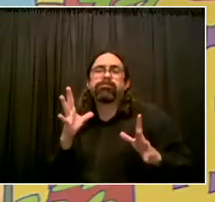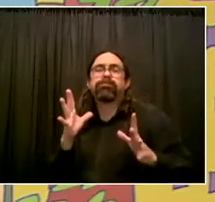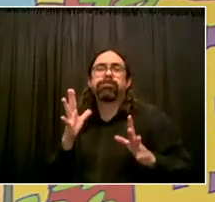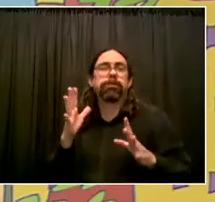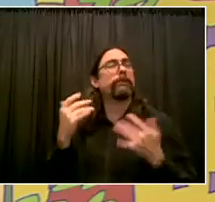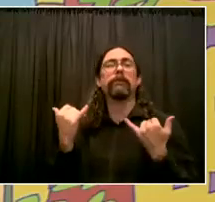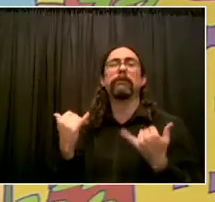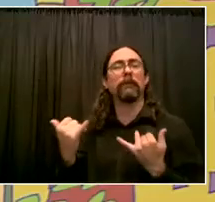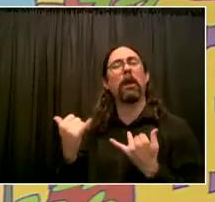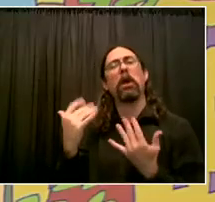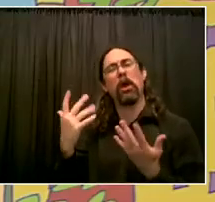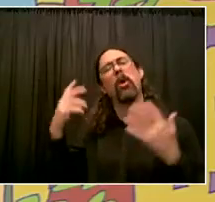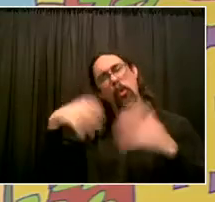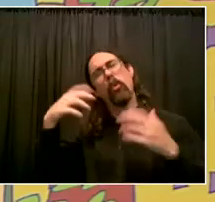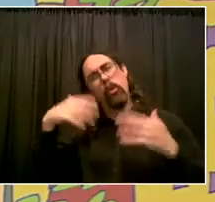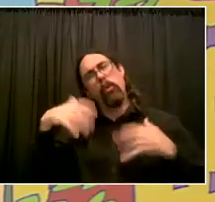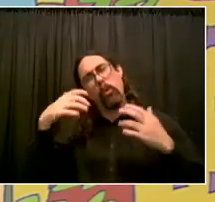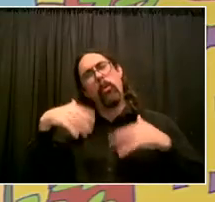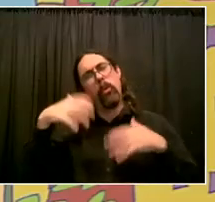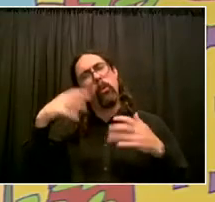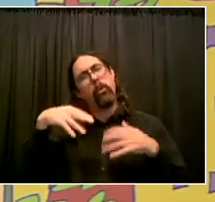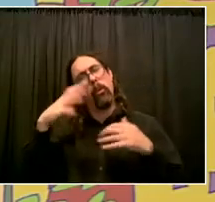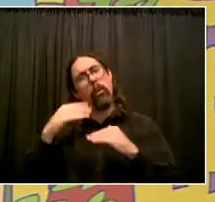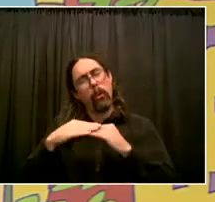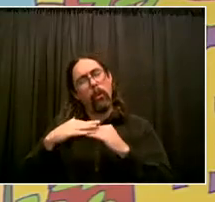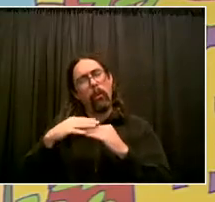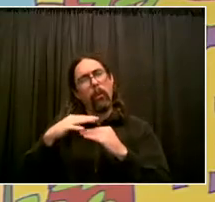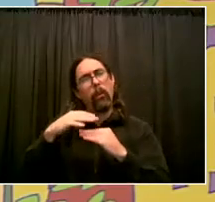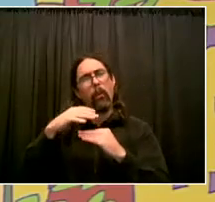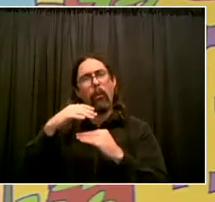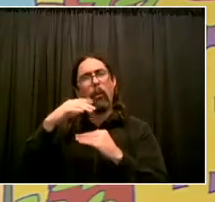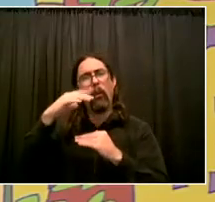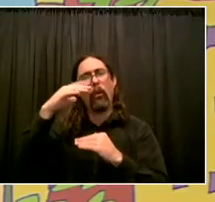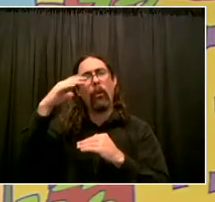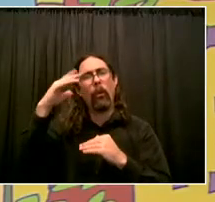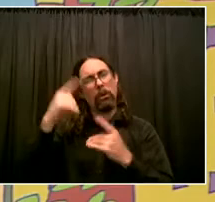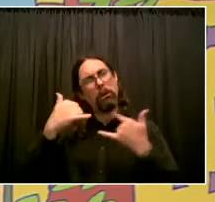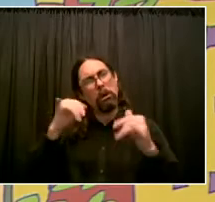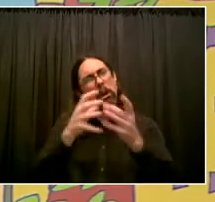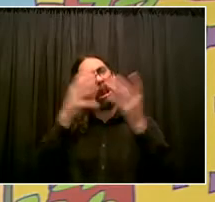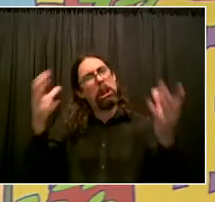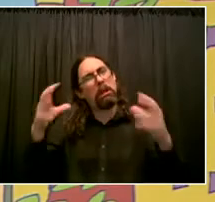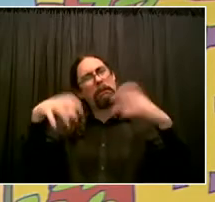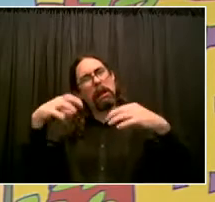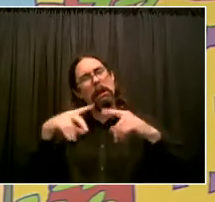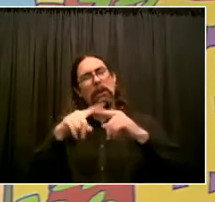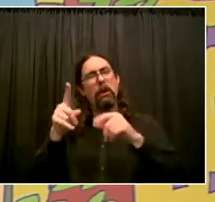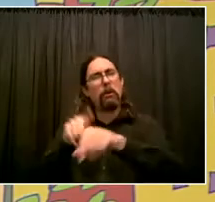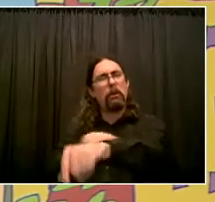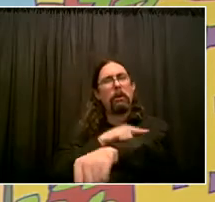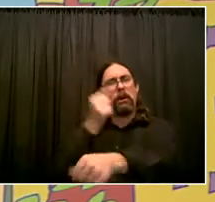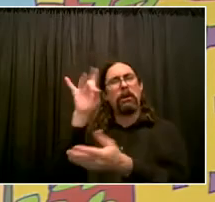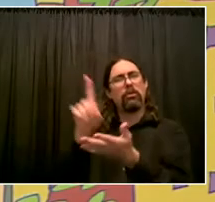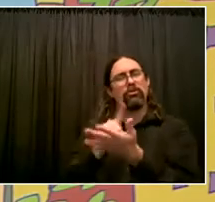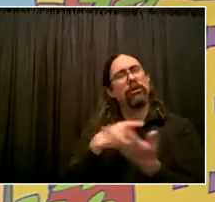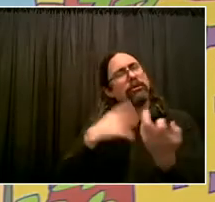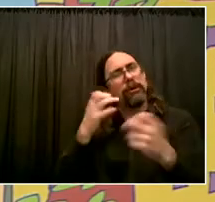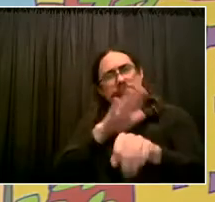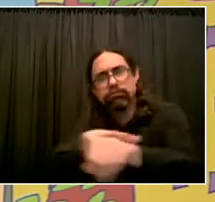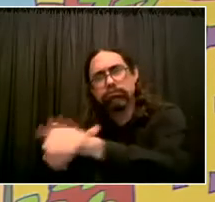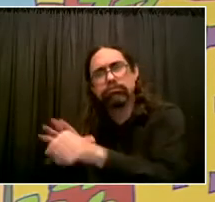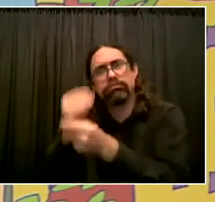lately, still, if you see an area that looks flooded, if you're out walking or driving in an area that looks like it has become